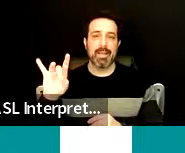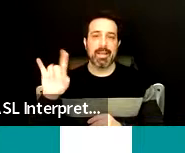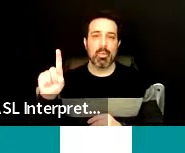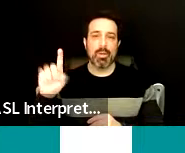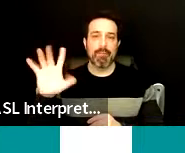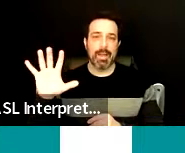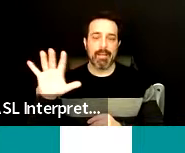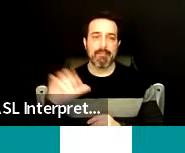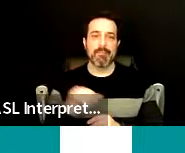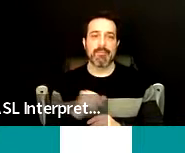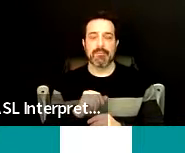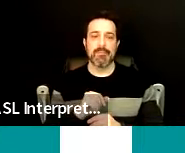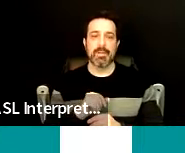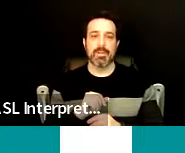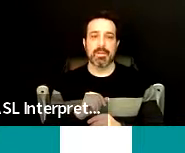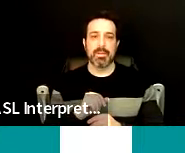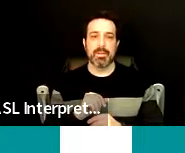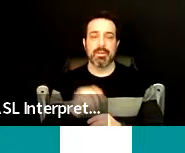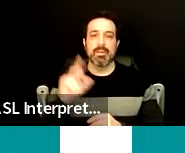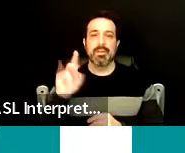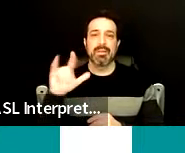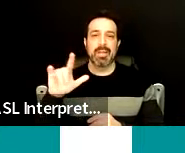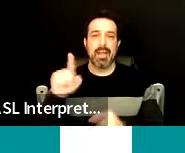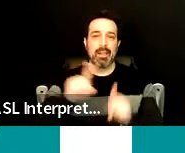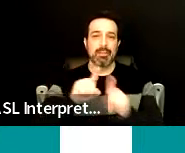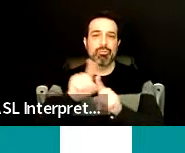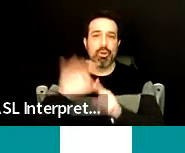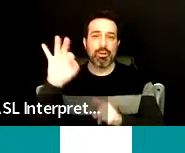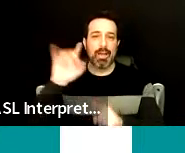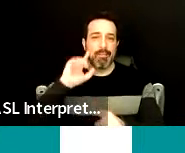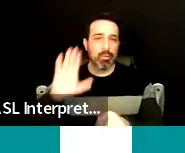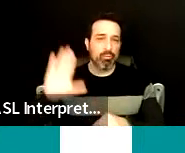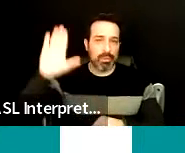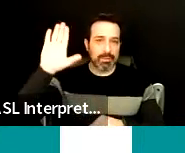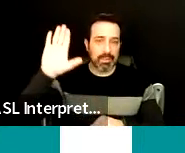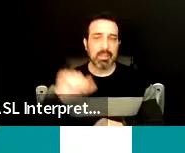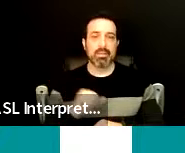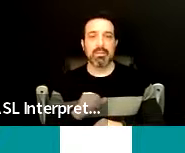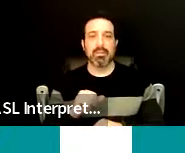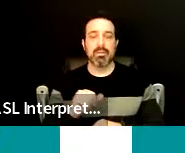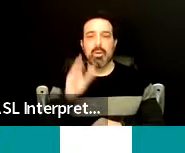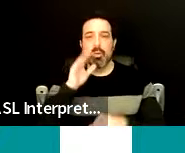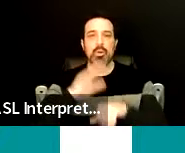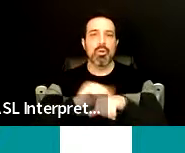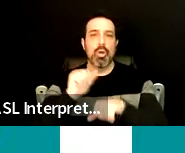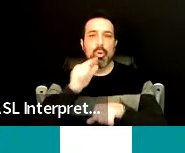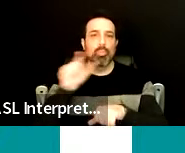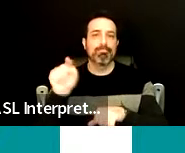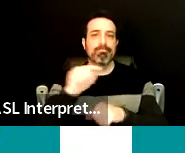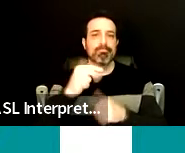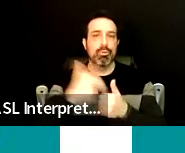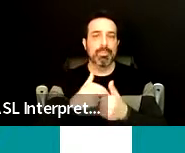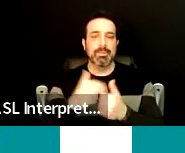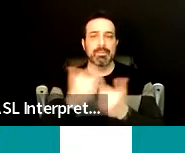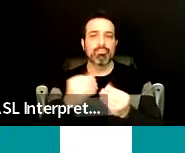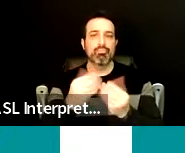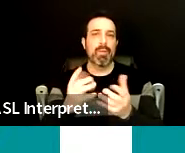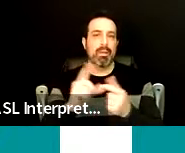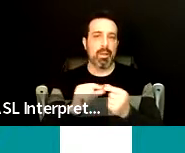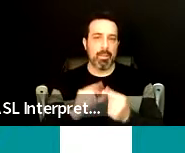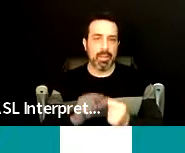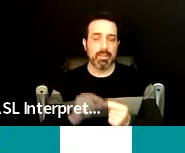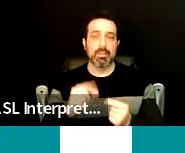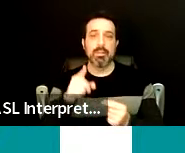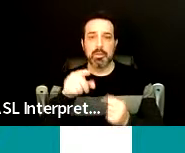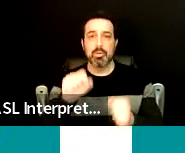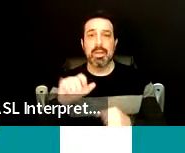385815. You'll dial *9 to raise your hand, and we'll call on participants to provide comment. You